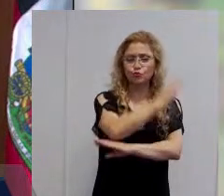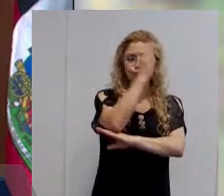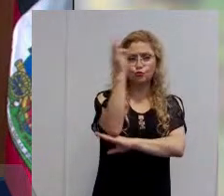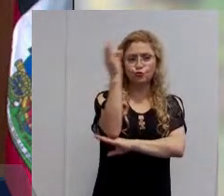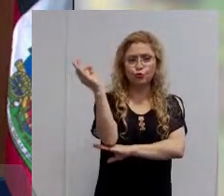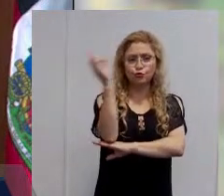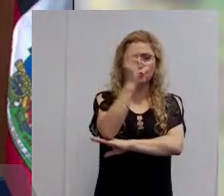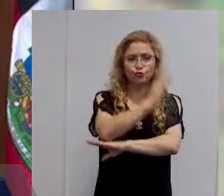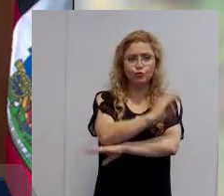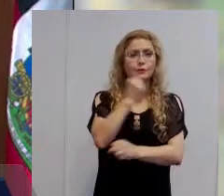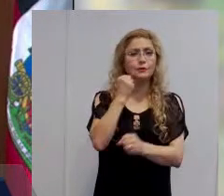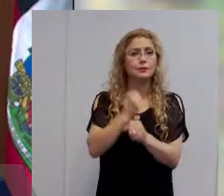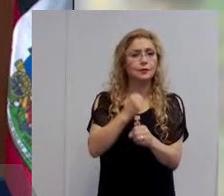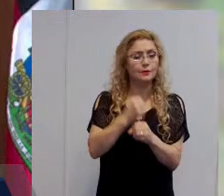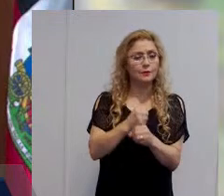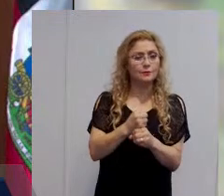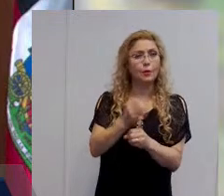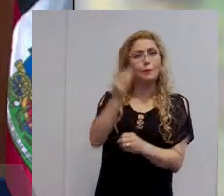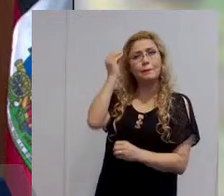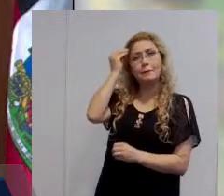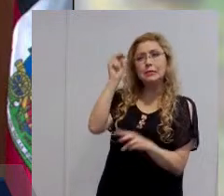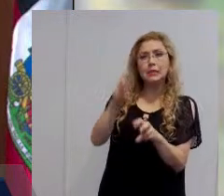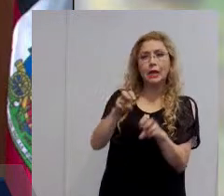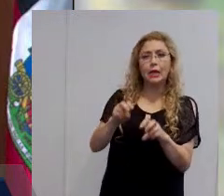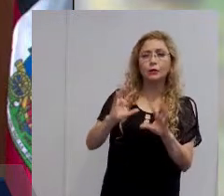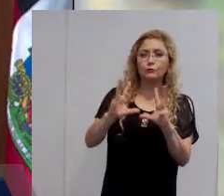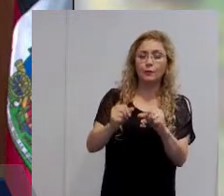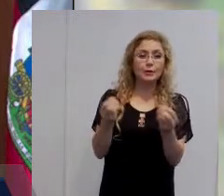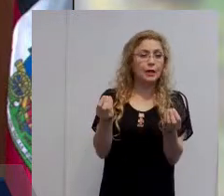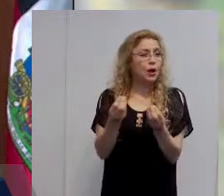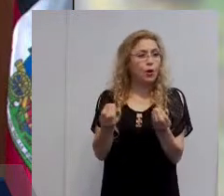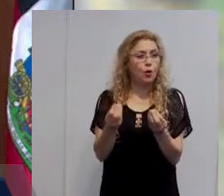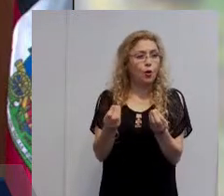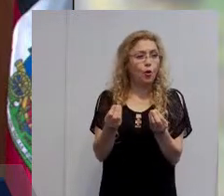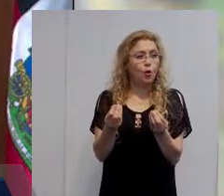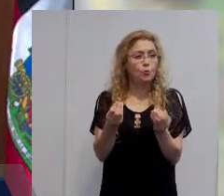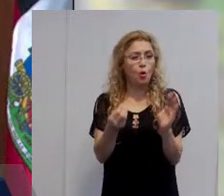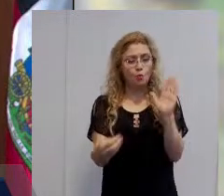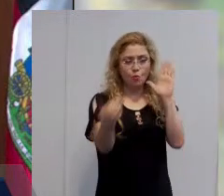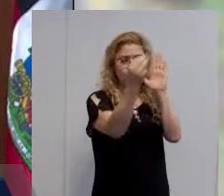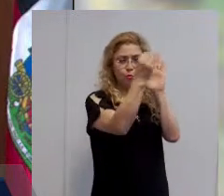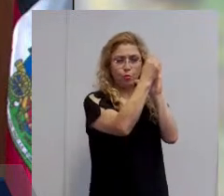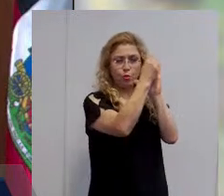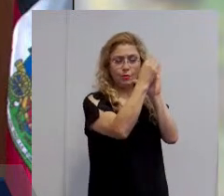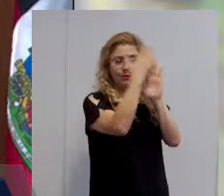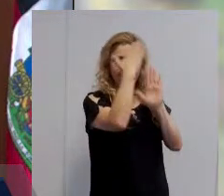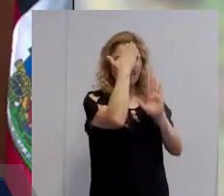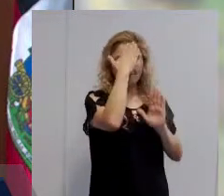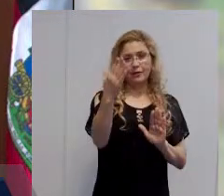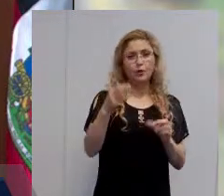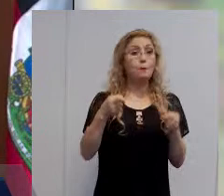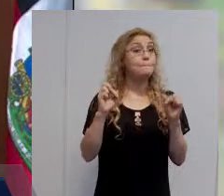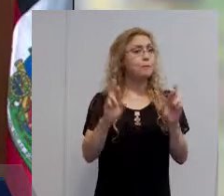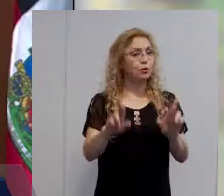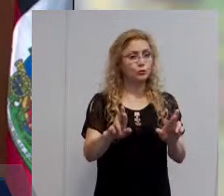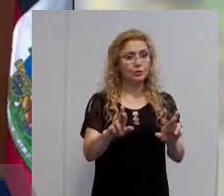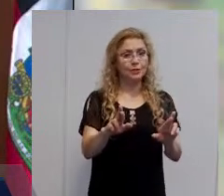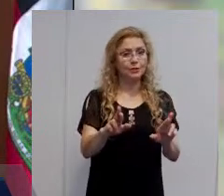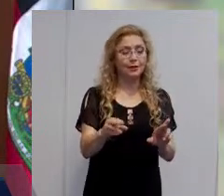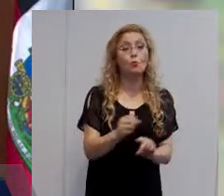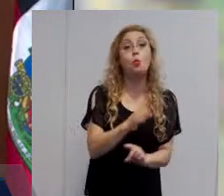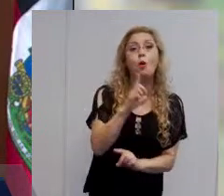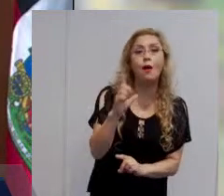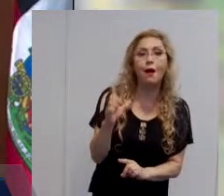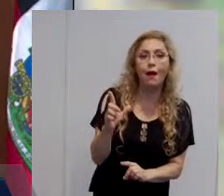last 2 days of work. We must think how family farming will position itself with regard to